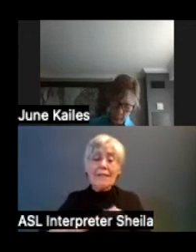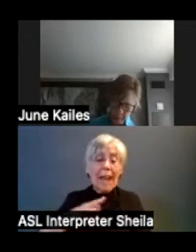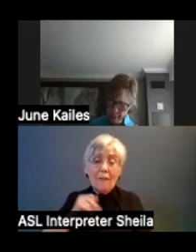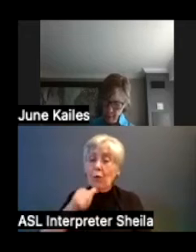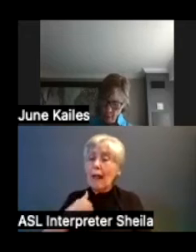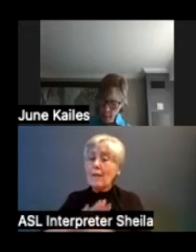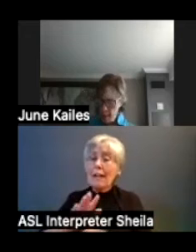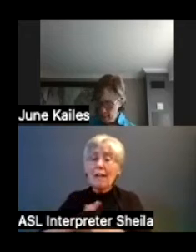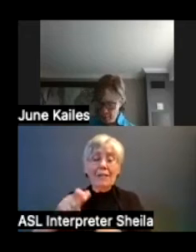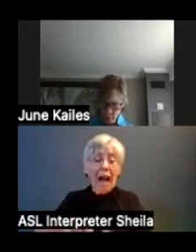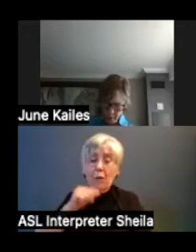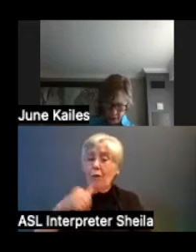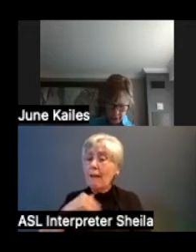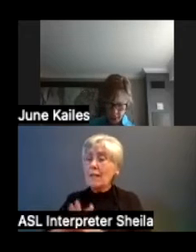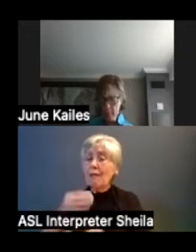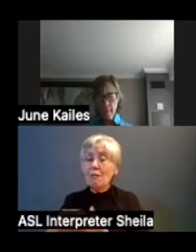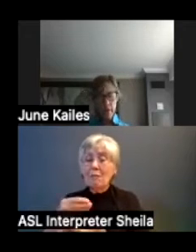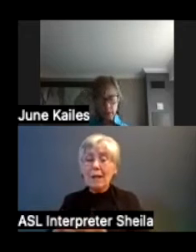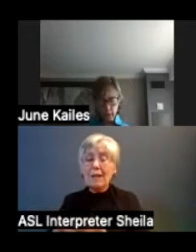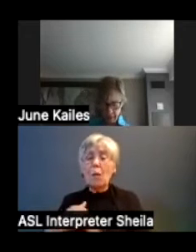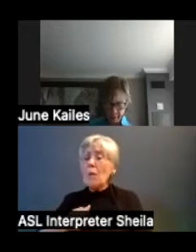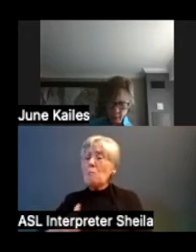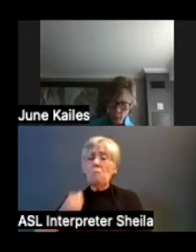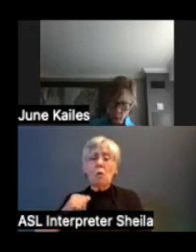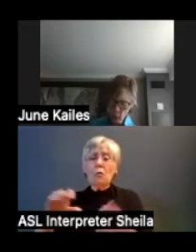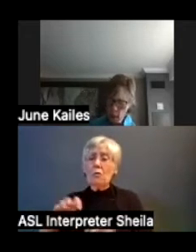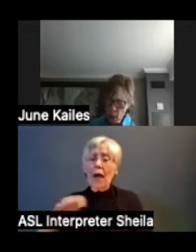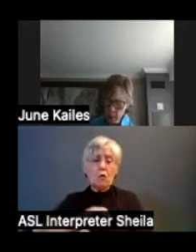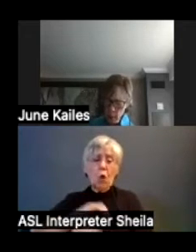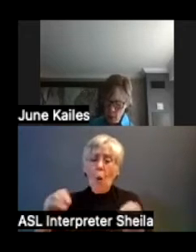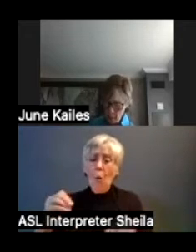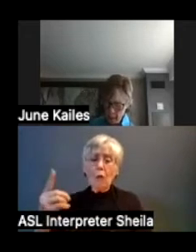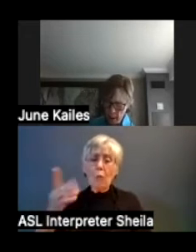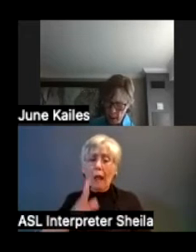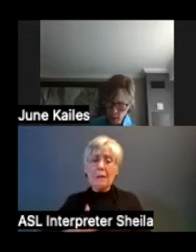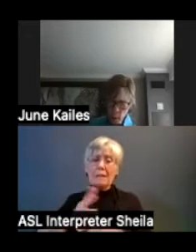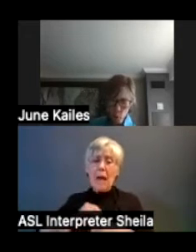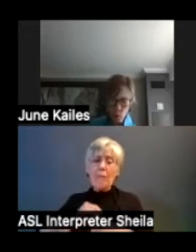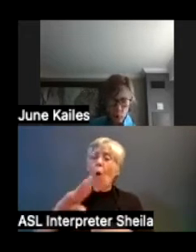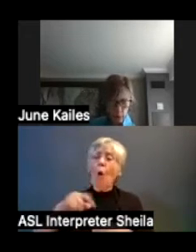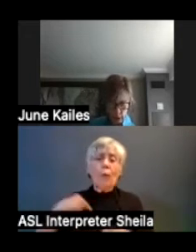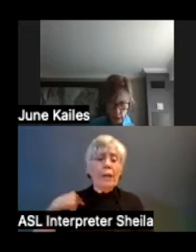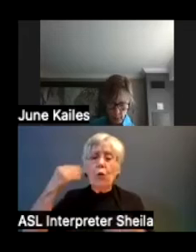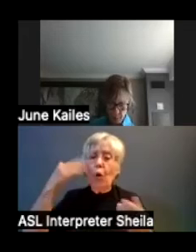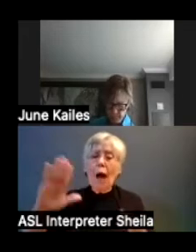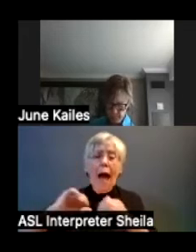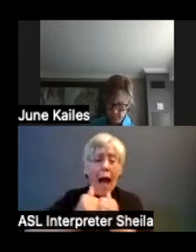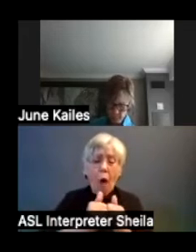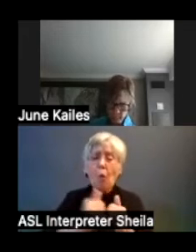it. We have no way to enforce this. No one will check. Or we don't know how or what to